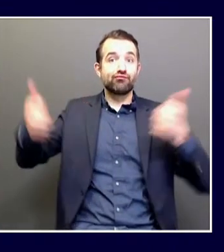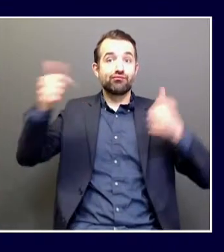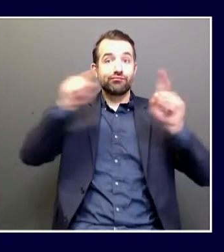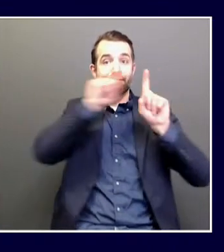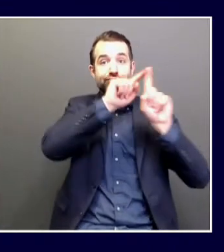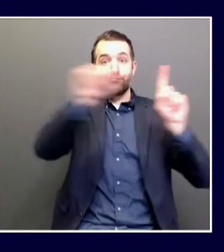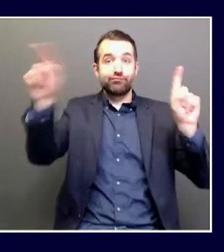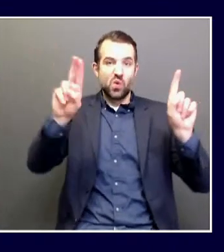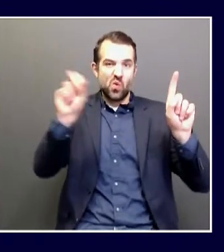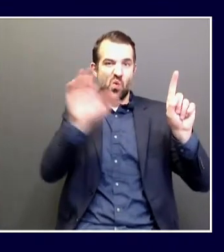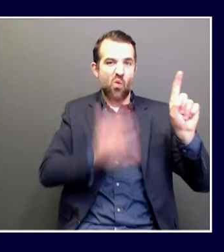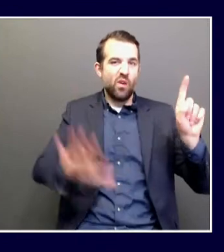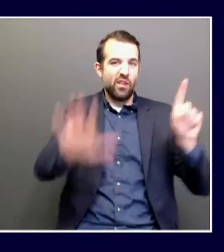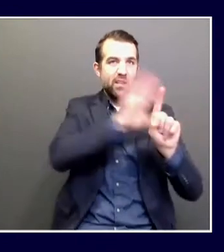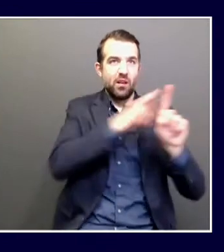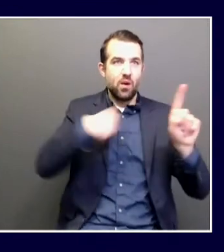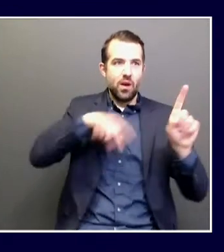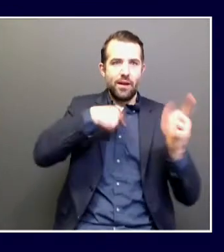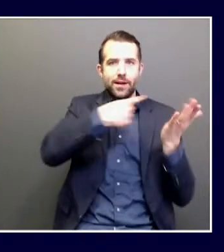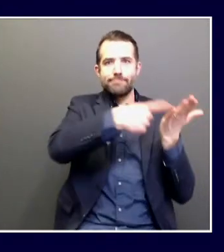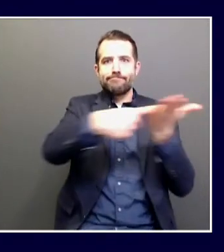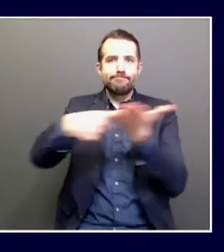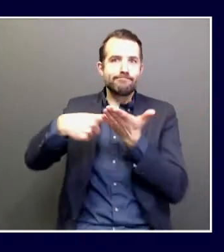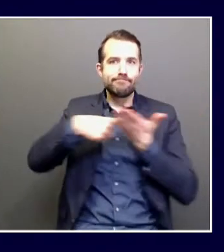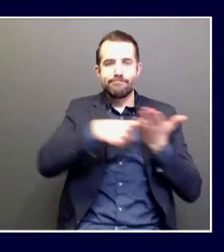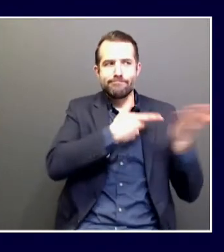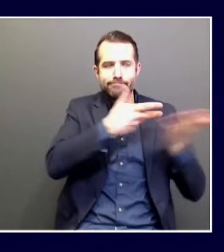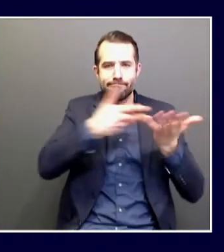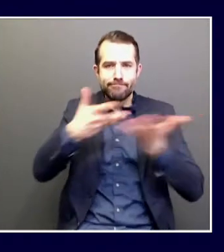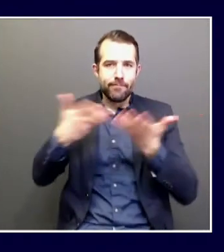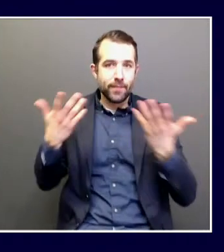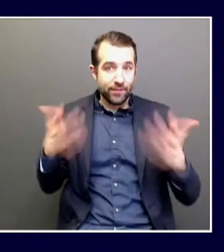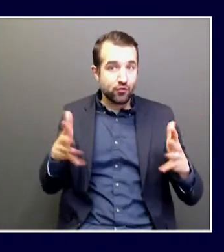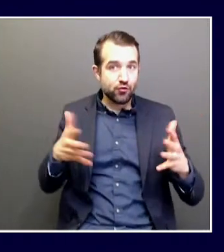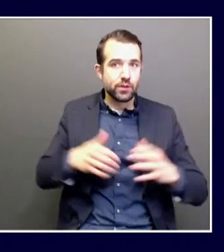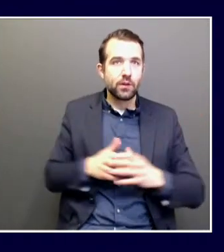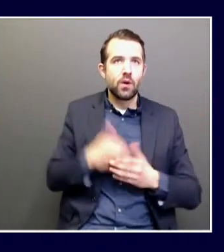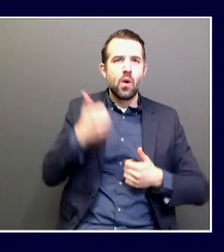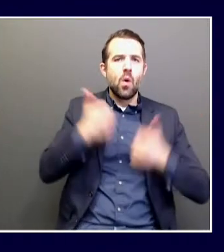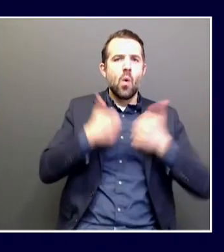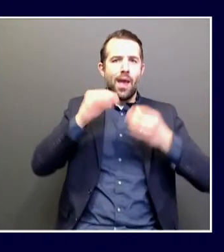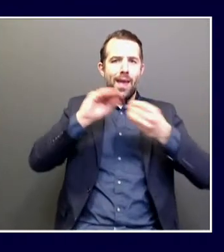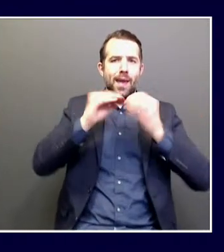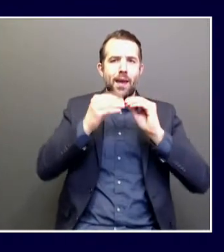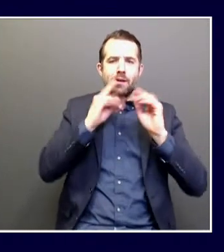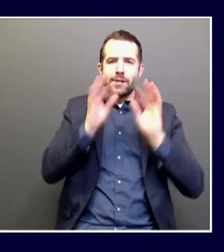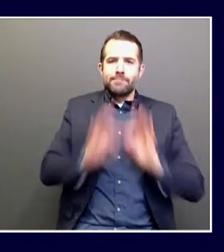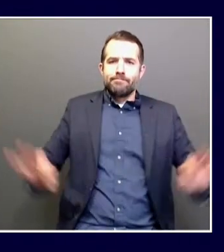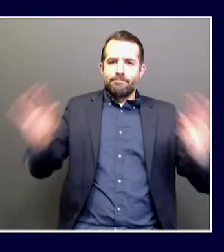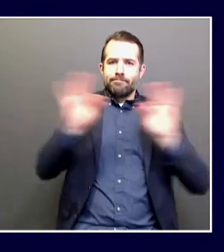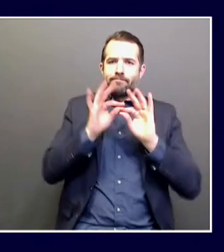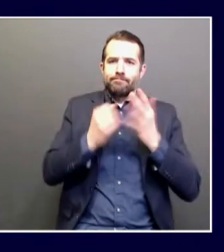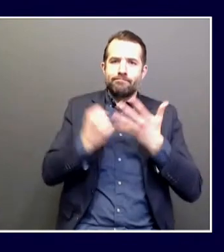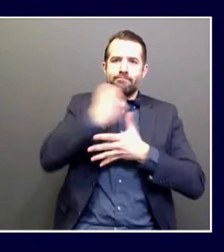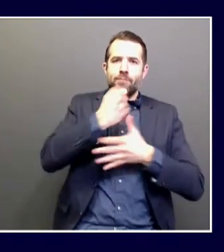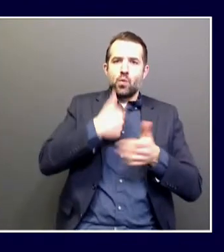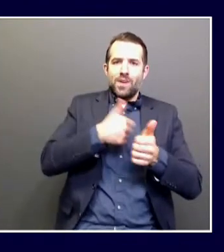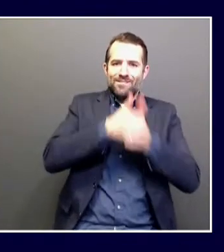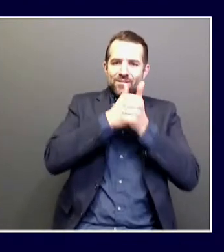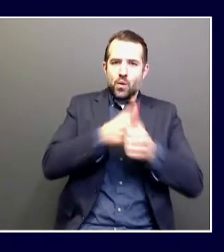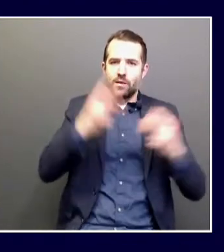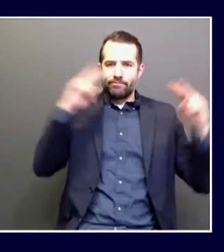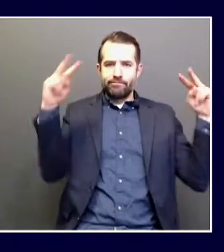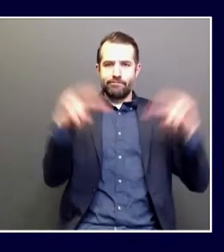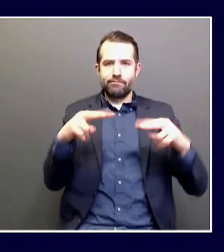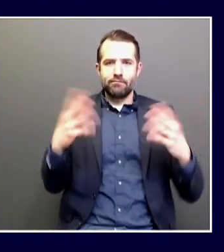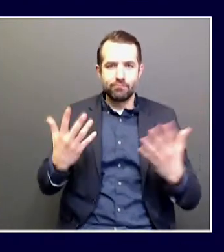have a very detailed conversation about the metrics that we should be using at this point in a pandemic. And speaking both